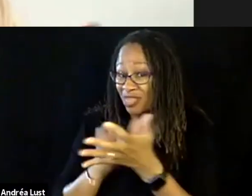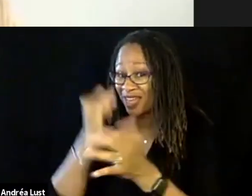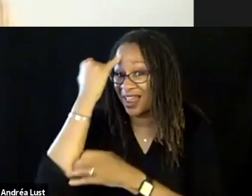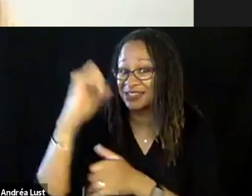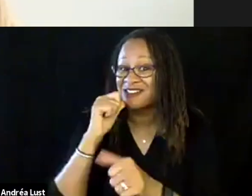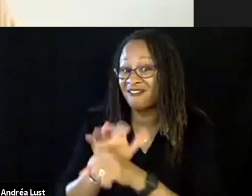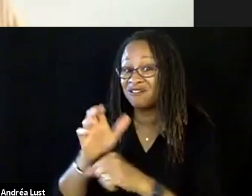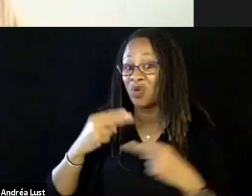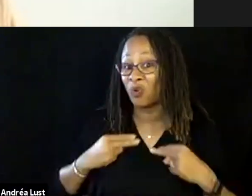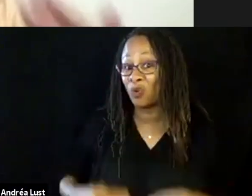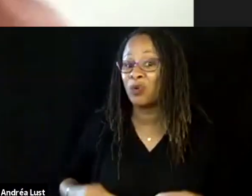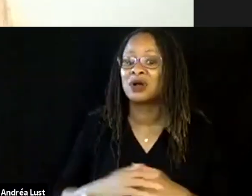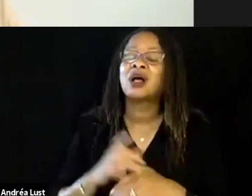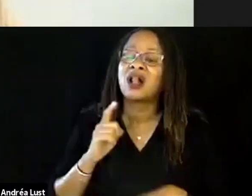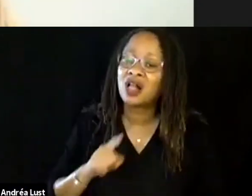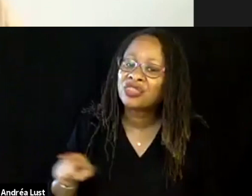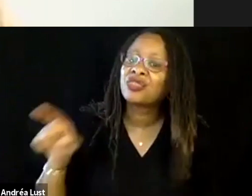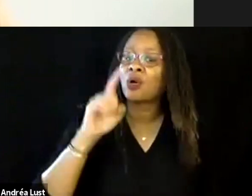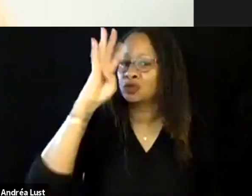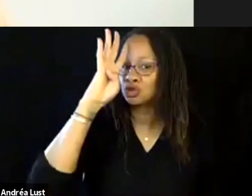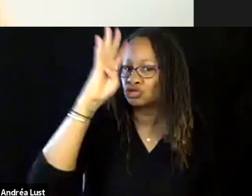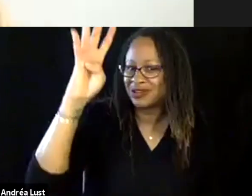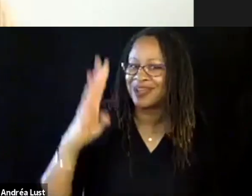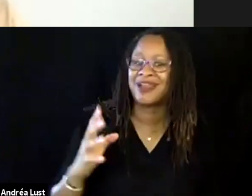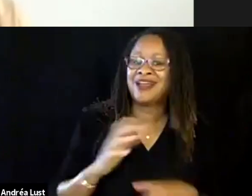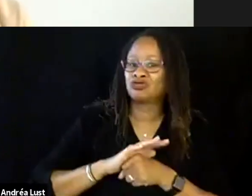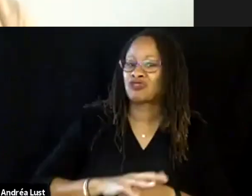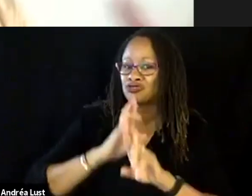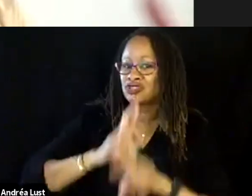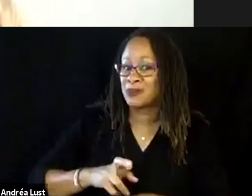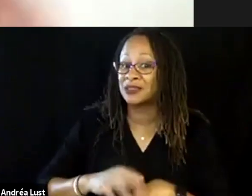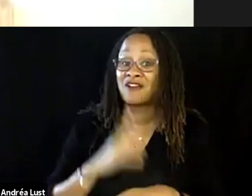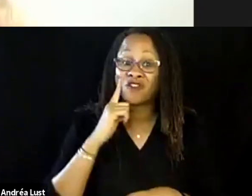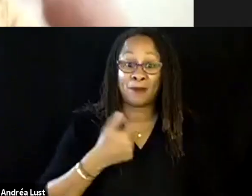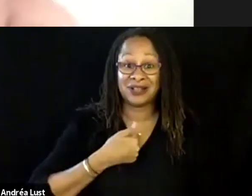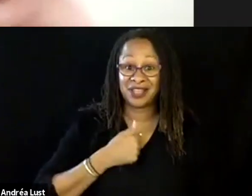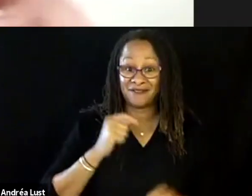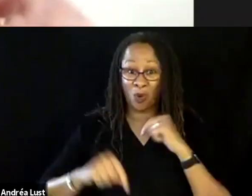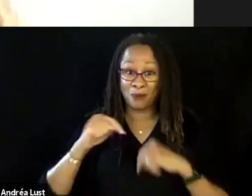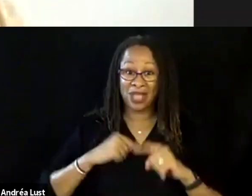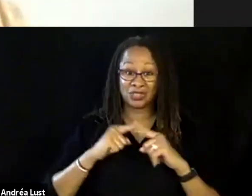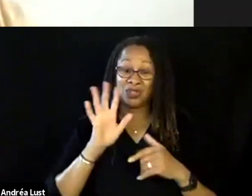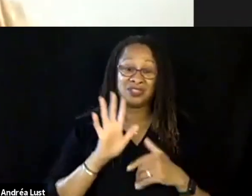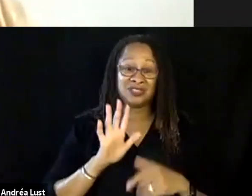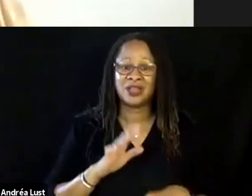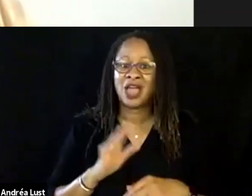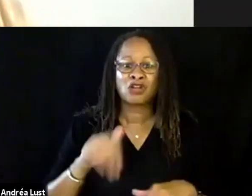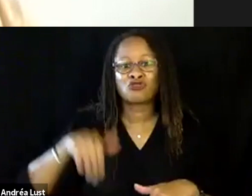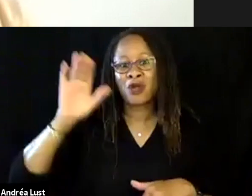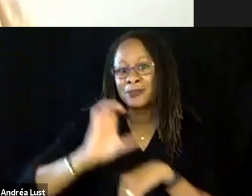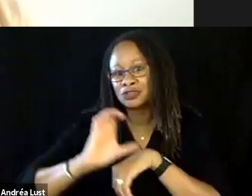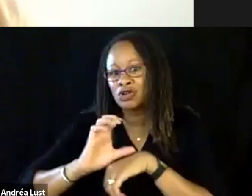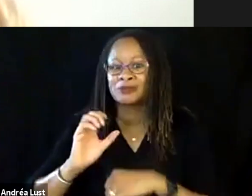fully human, those create stress responses. And I mean, for me, going back to like all these sort of, you know, growing up in the church and all